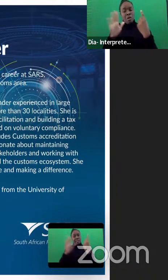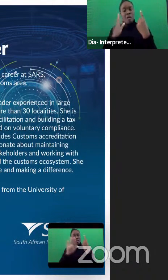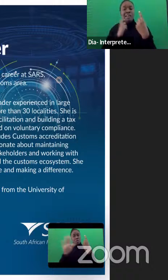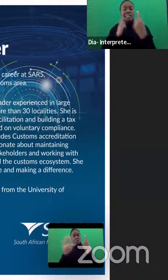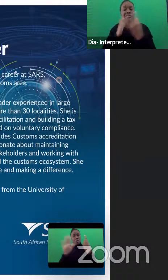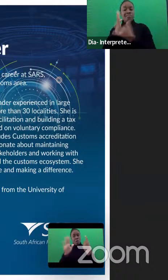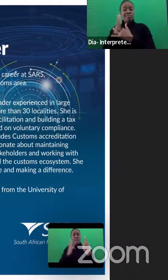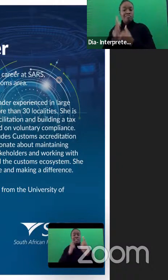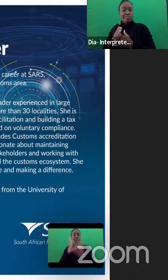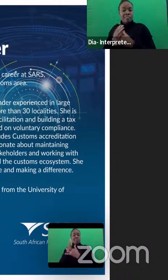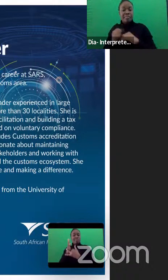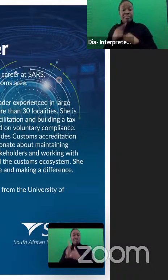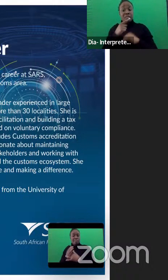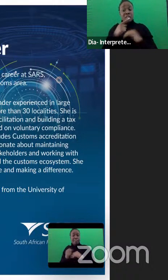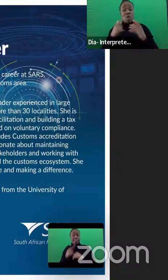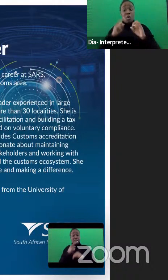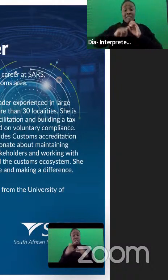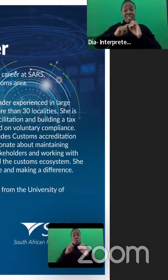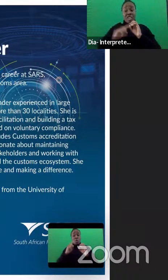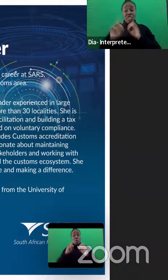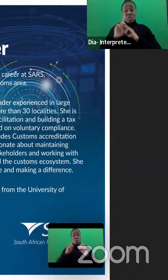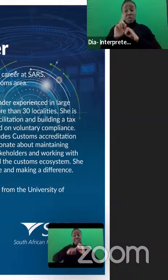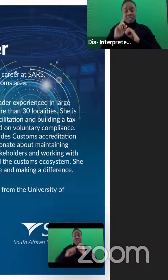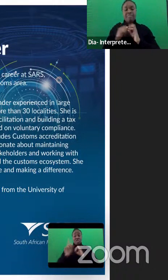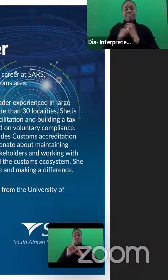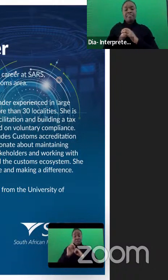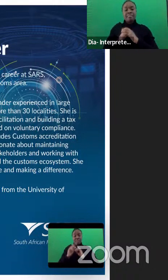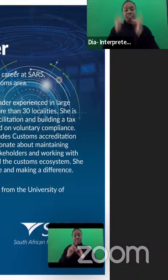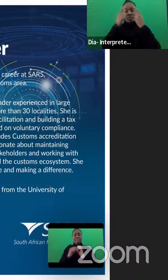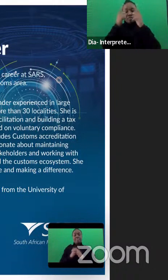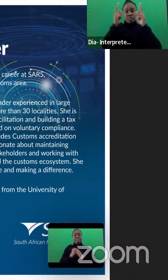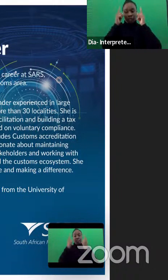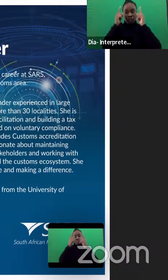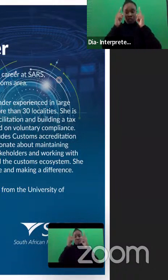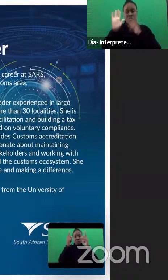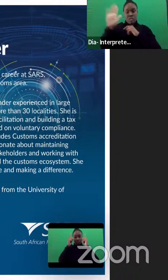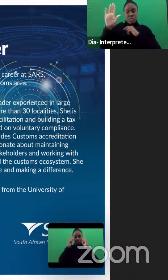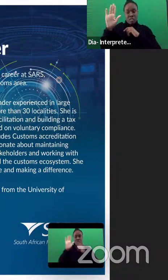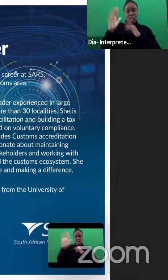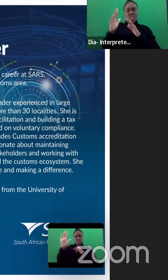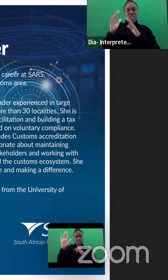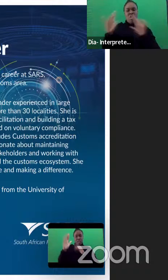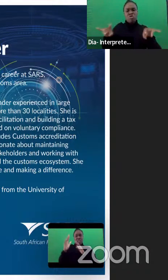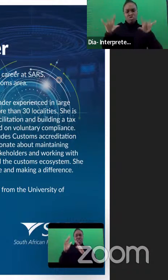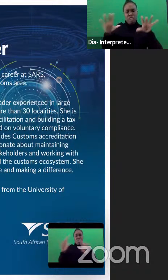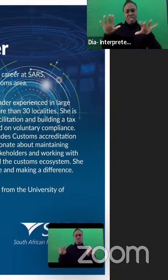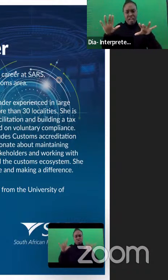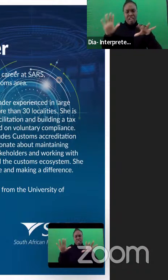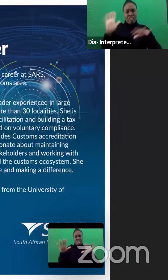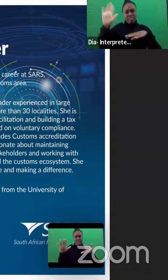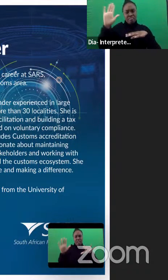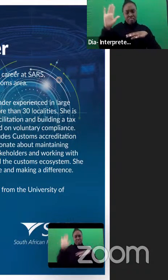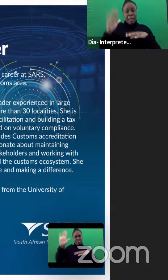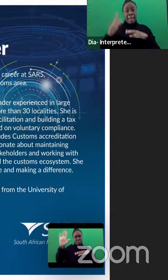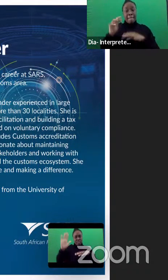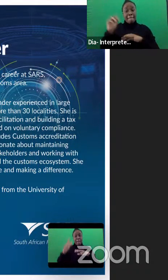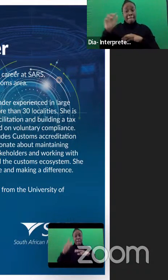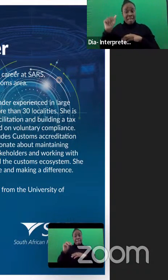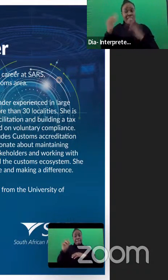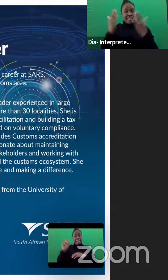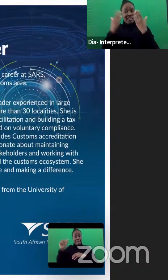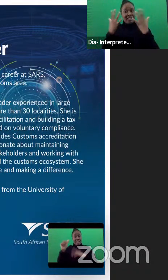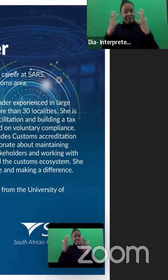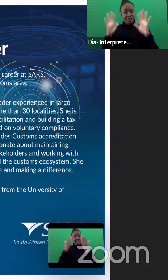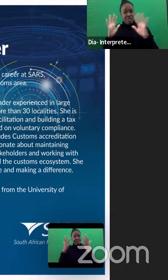has a master's degree from all the way in Canberra, Australia. Ray, over to